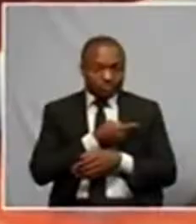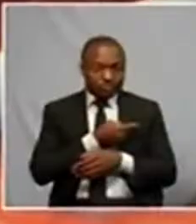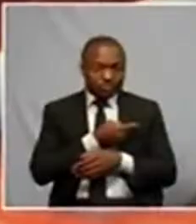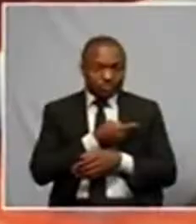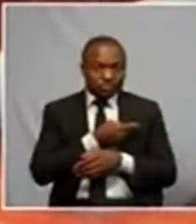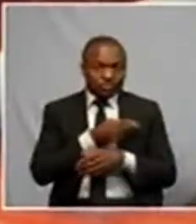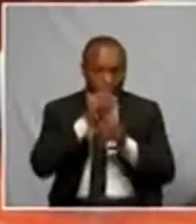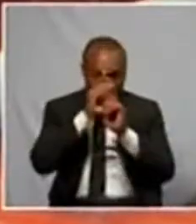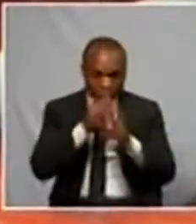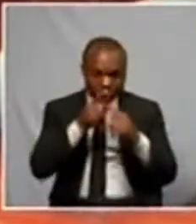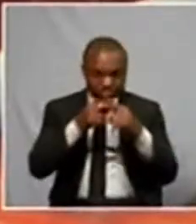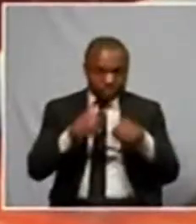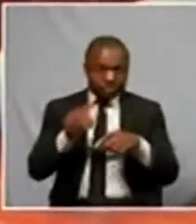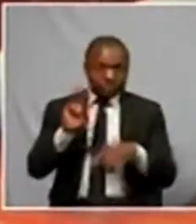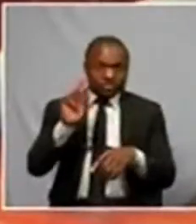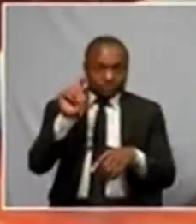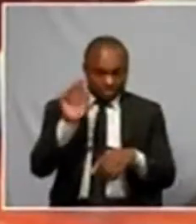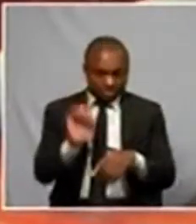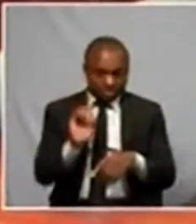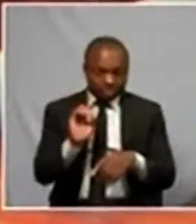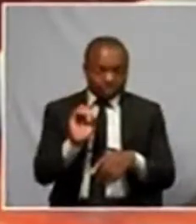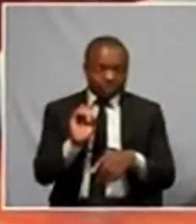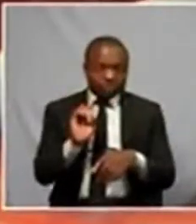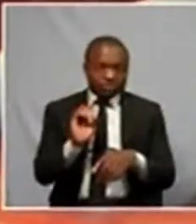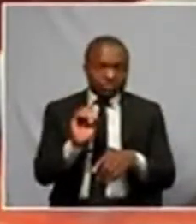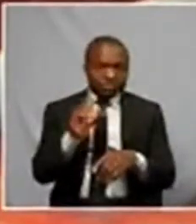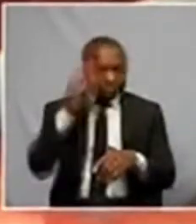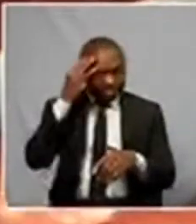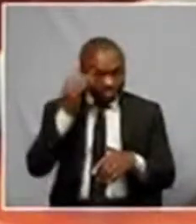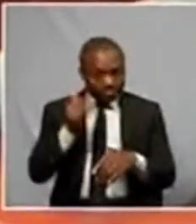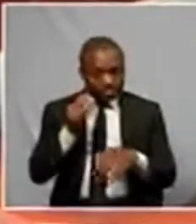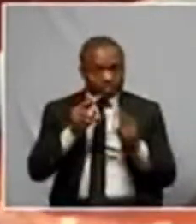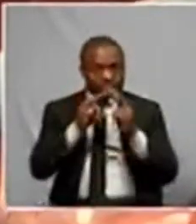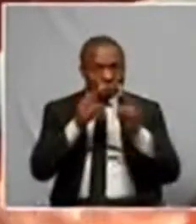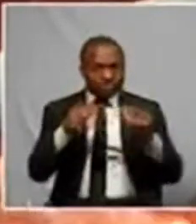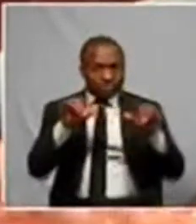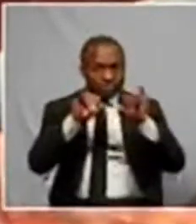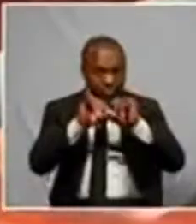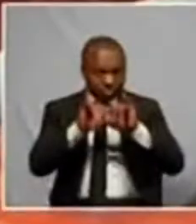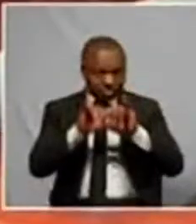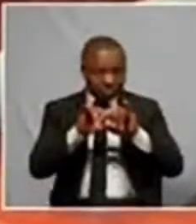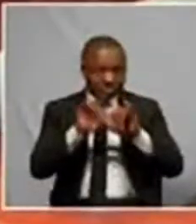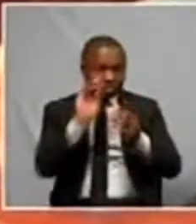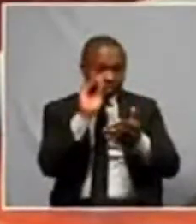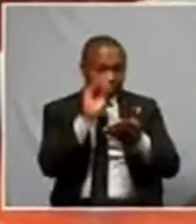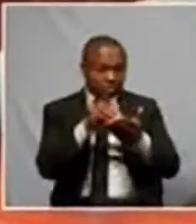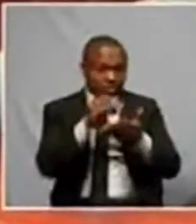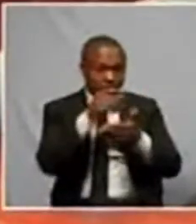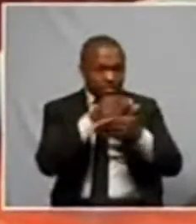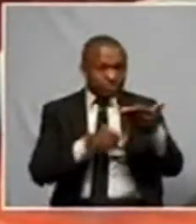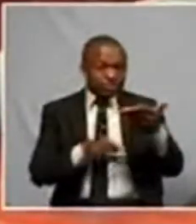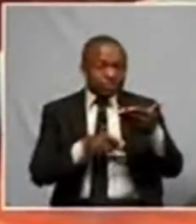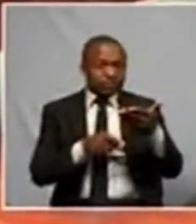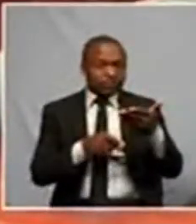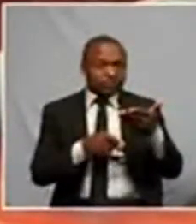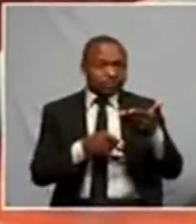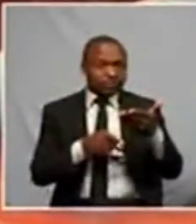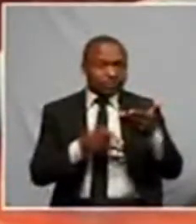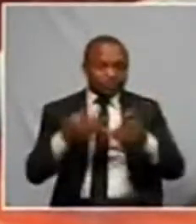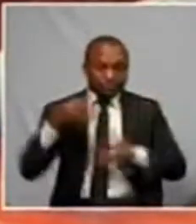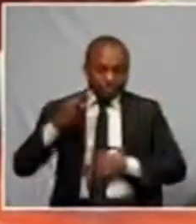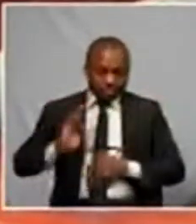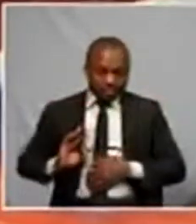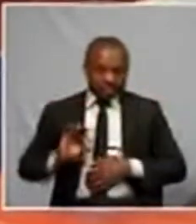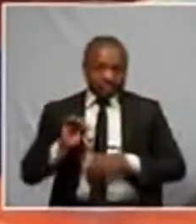WTO are binding on all member states. And so that is why it is important that we put in what would be to our benefit as